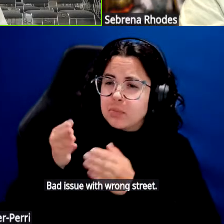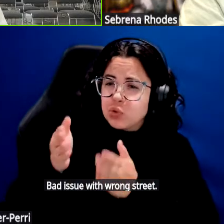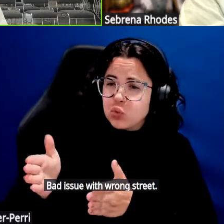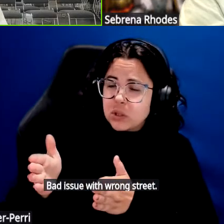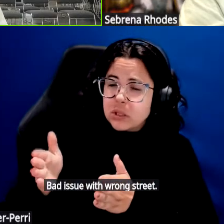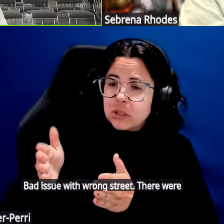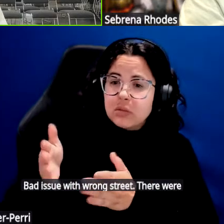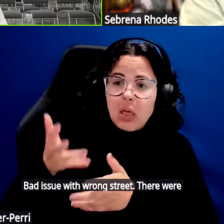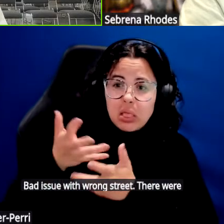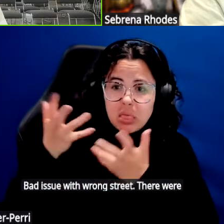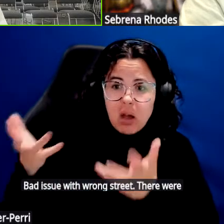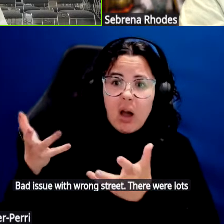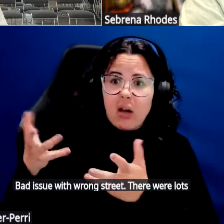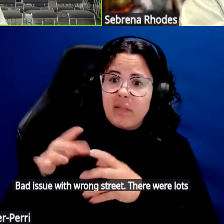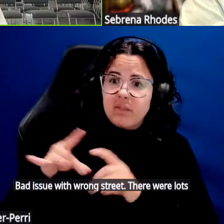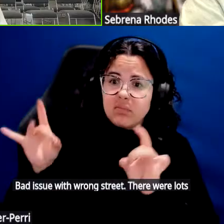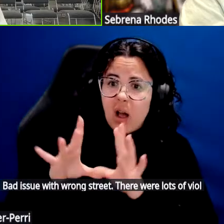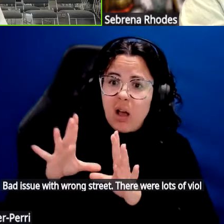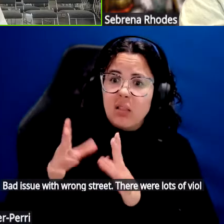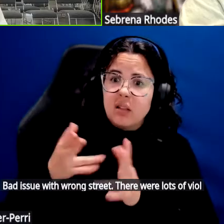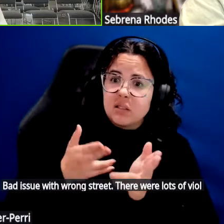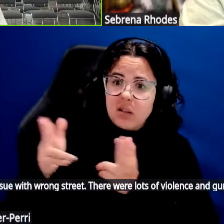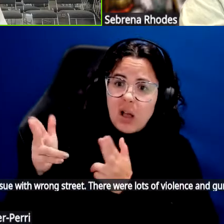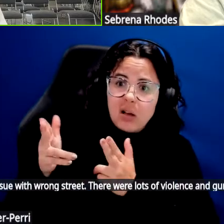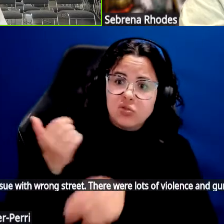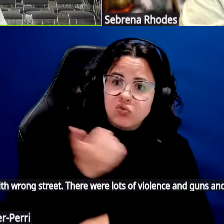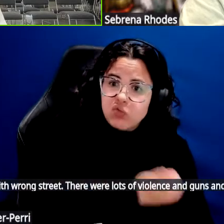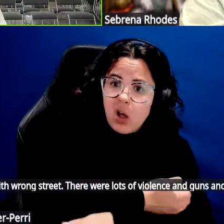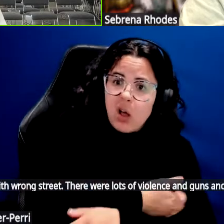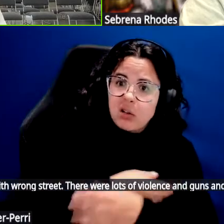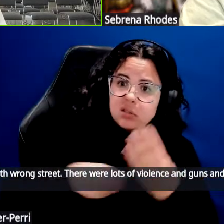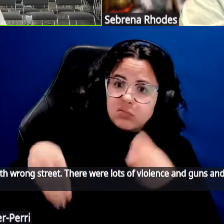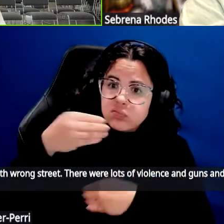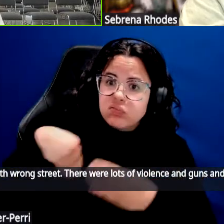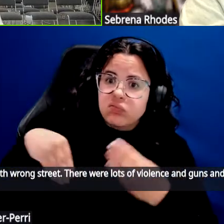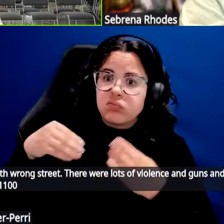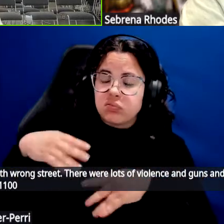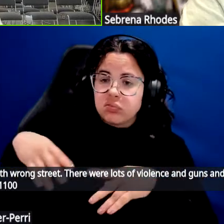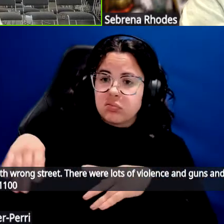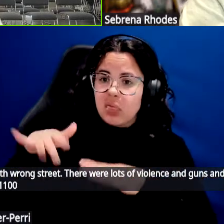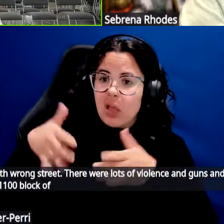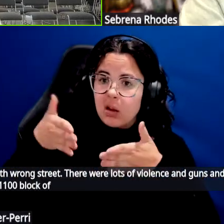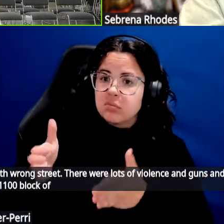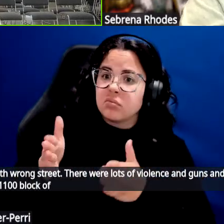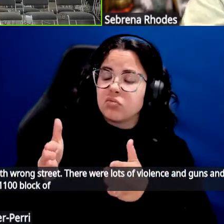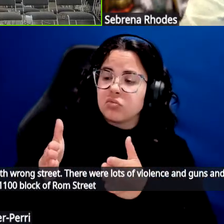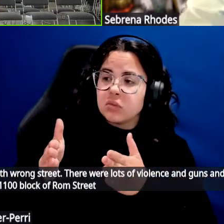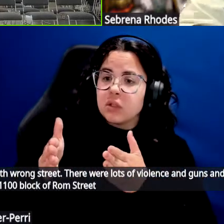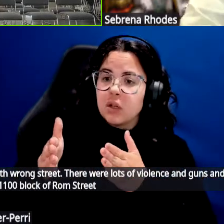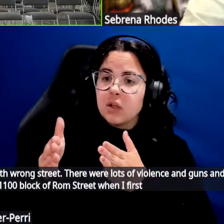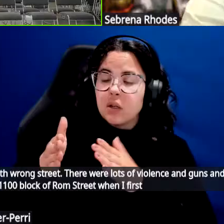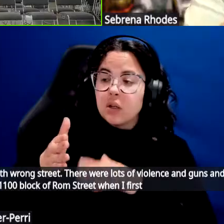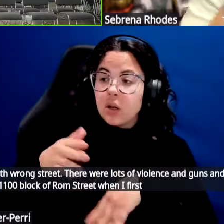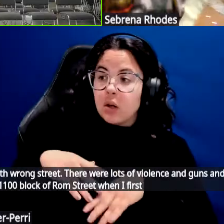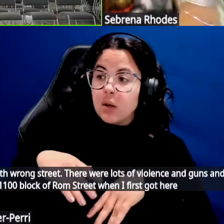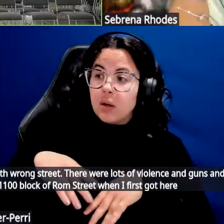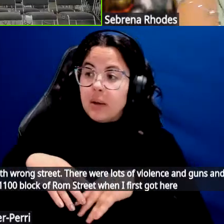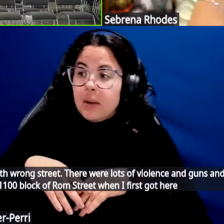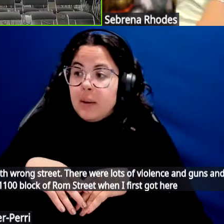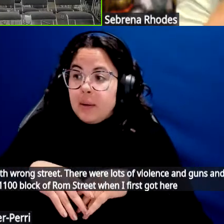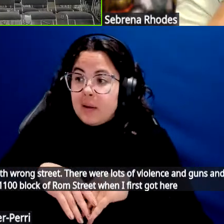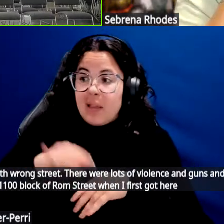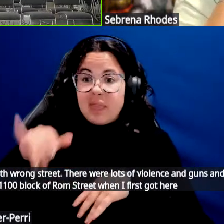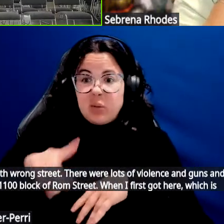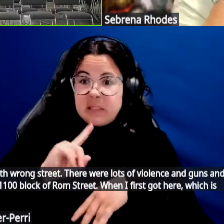There were lots of violence and guns and drugs going on in 1100 block of Rom Street when I first got here, which was a